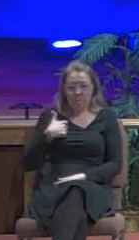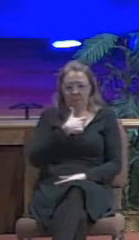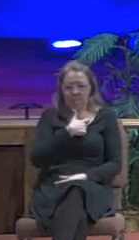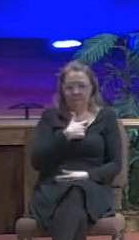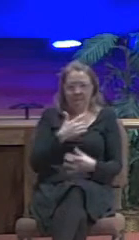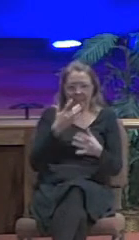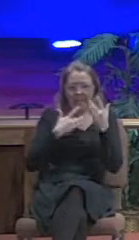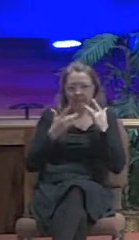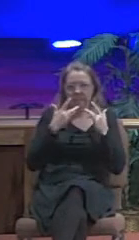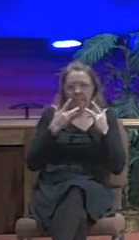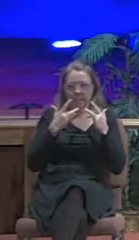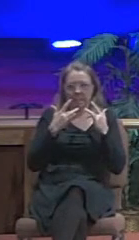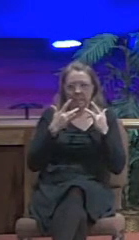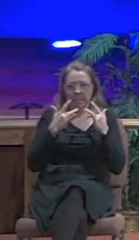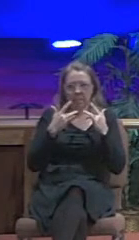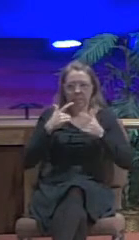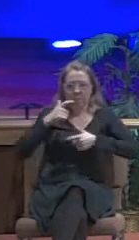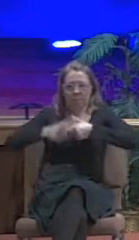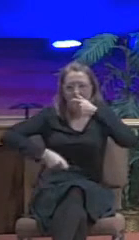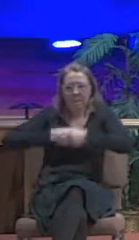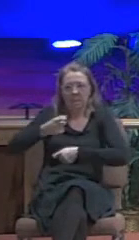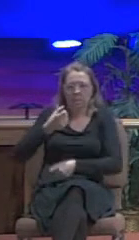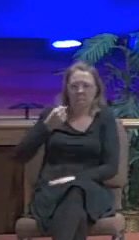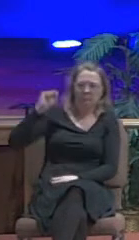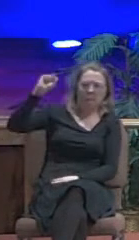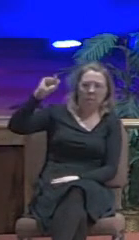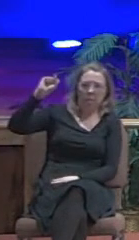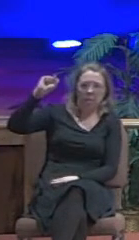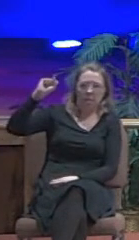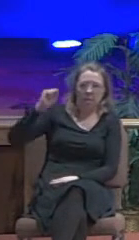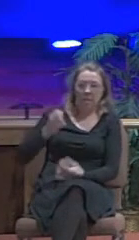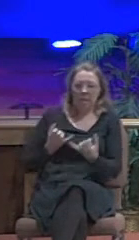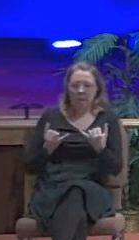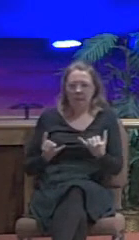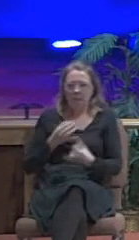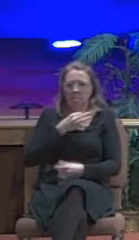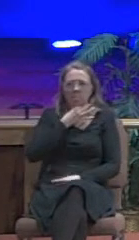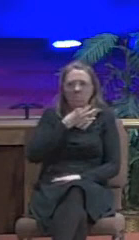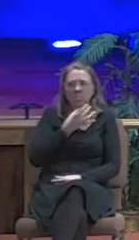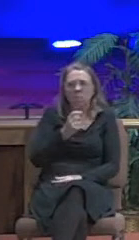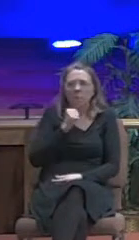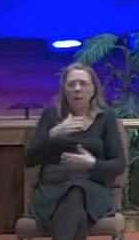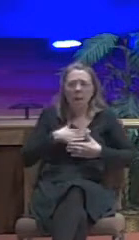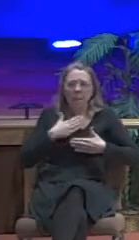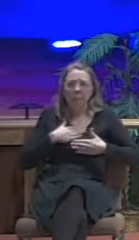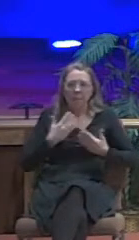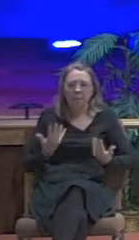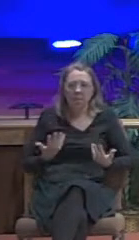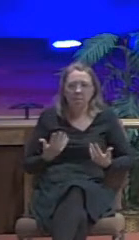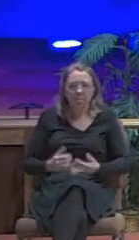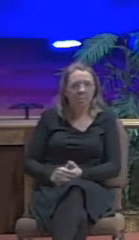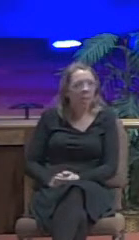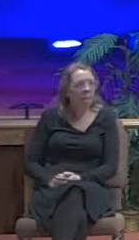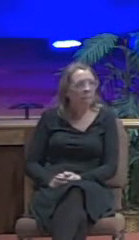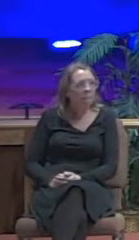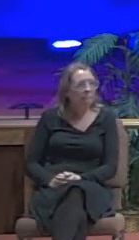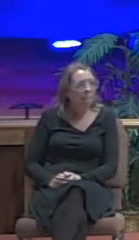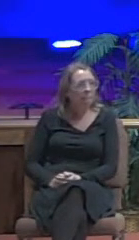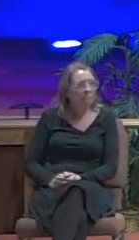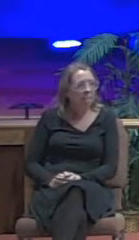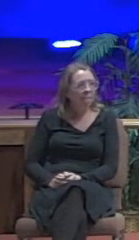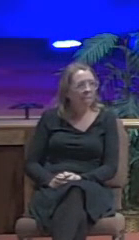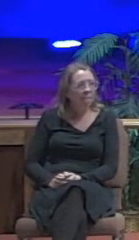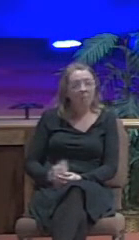with rebellion. And we wonder why we're not happy inside. It's because we've raised a generation